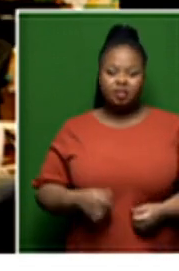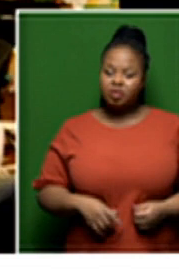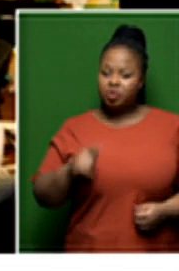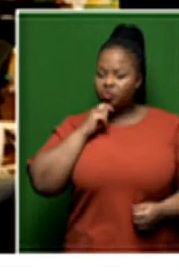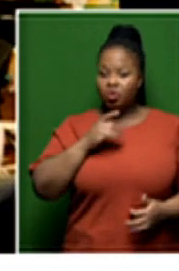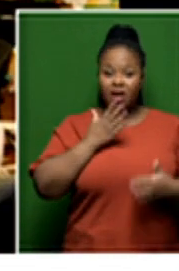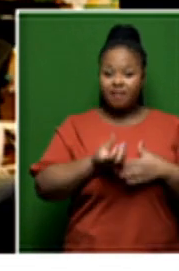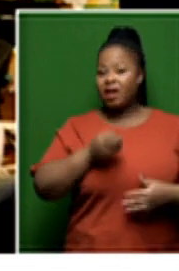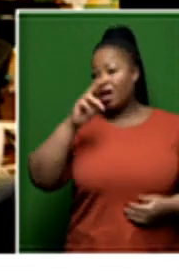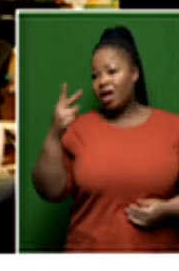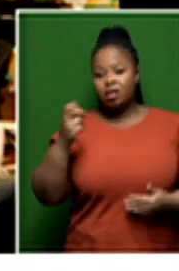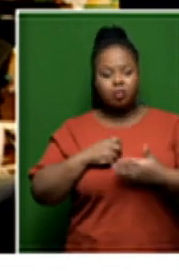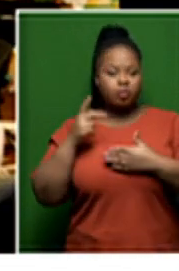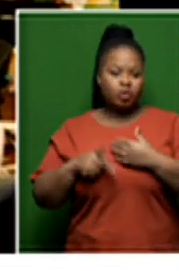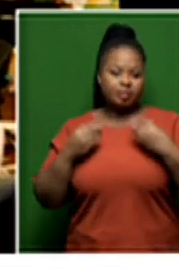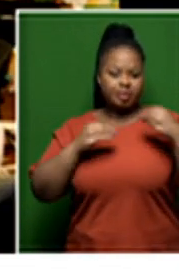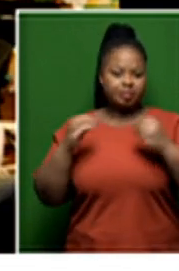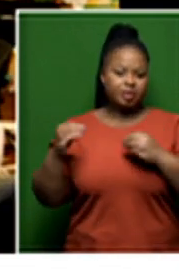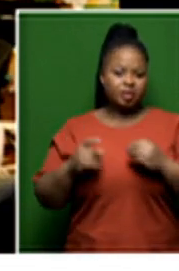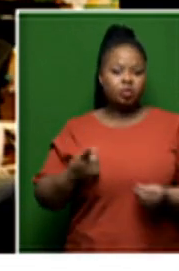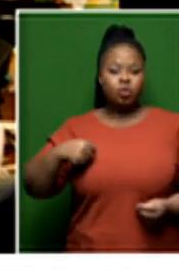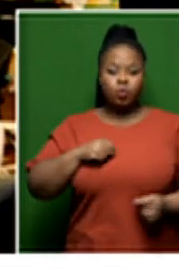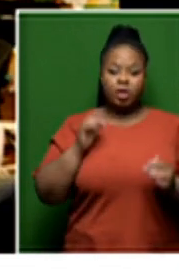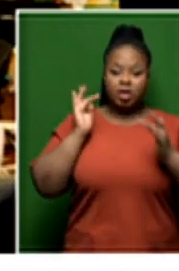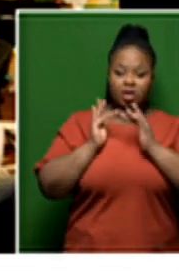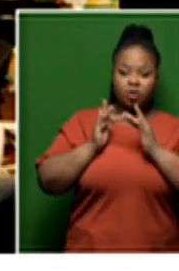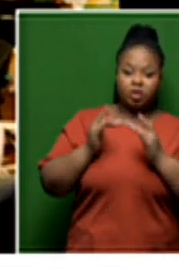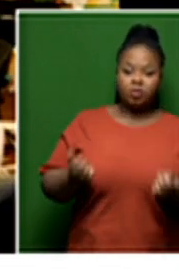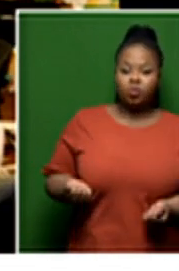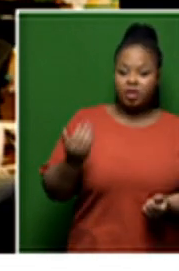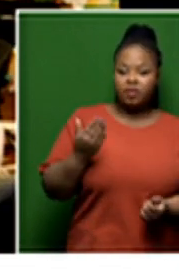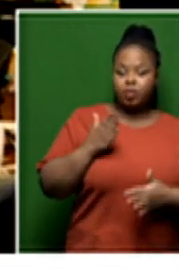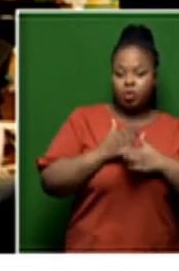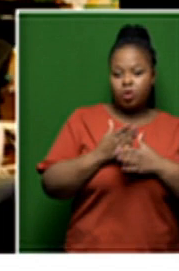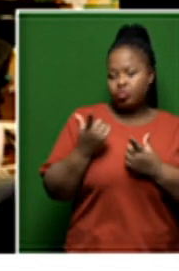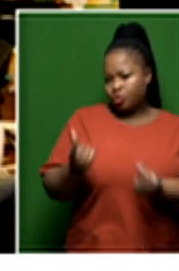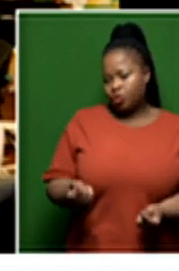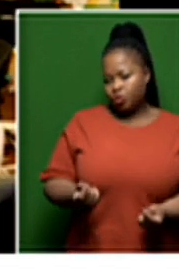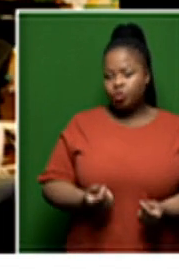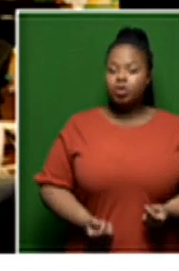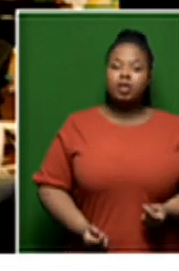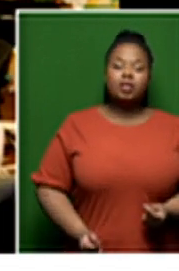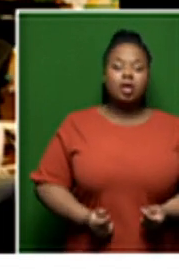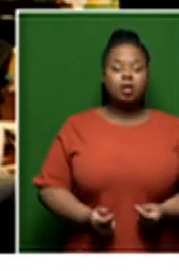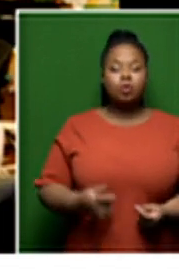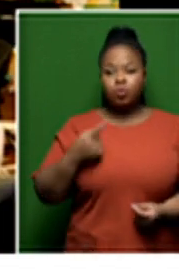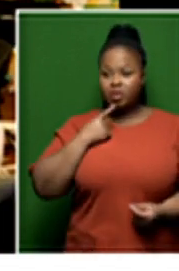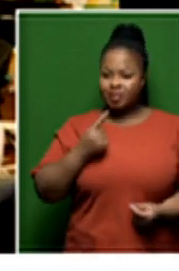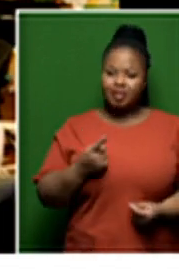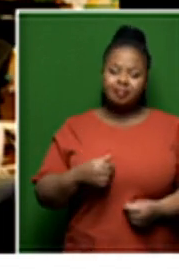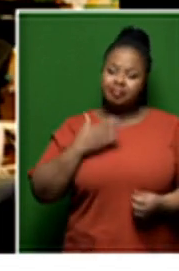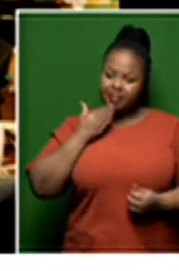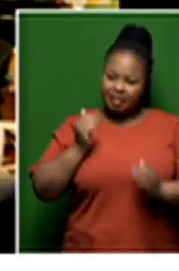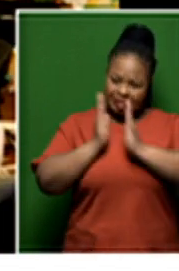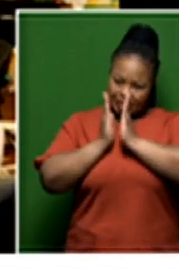work from other projects. But when we gave them the work to do in this regard, we implored them to work with